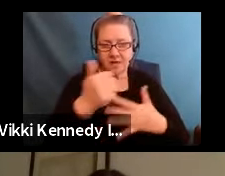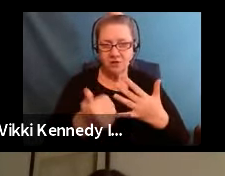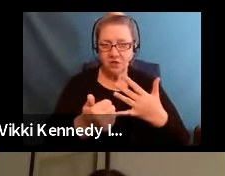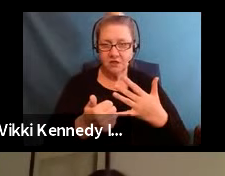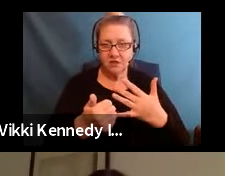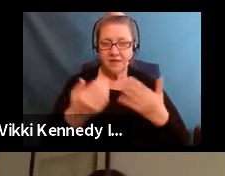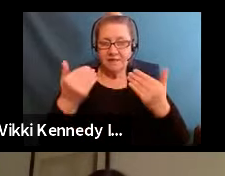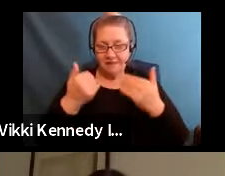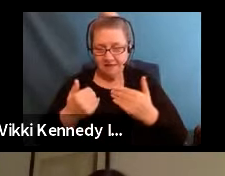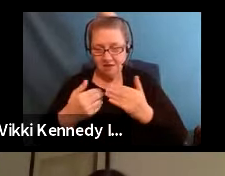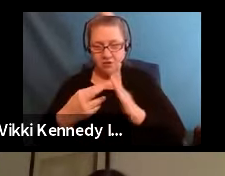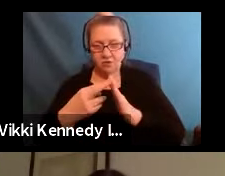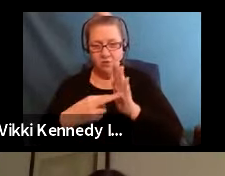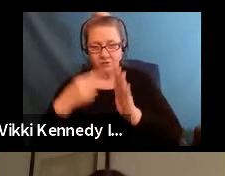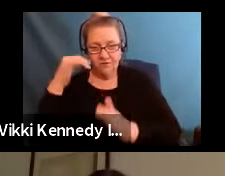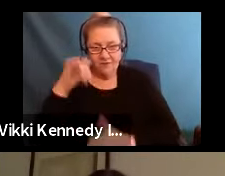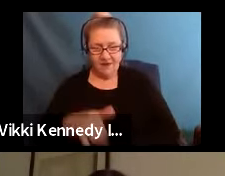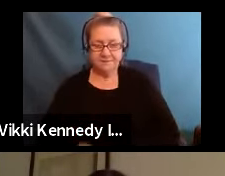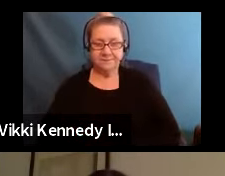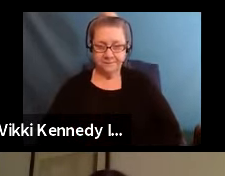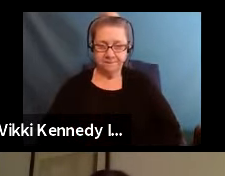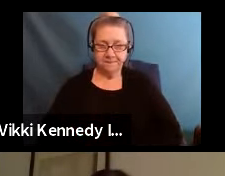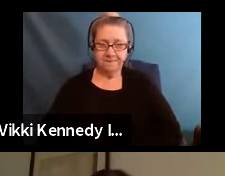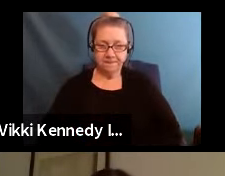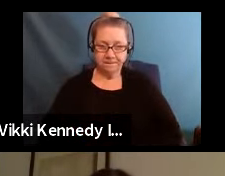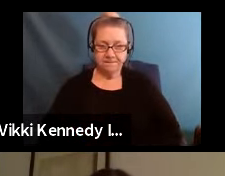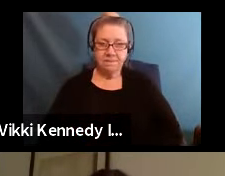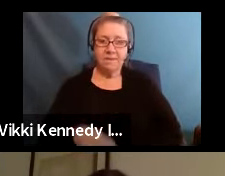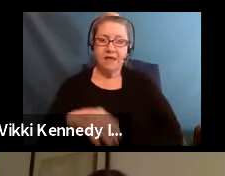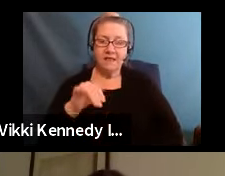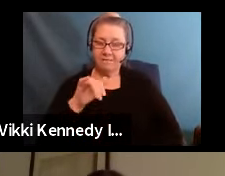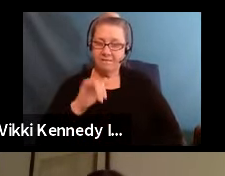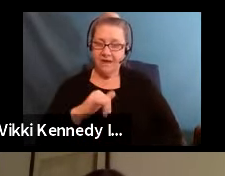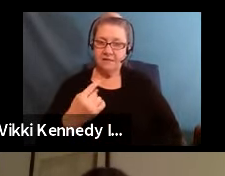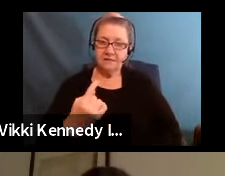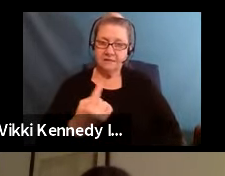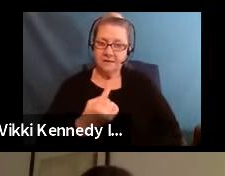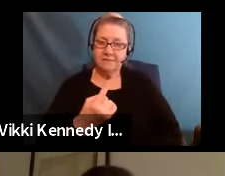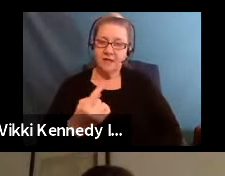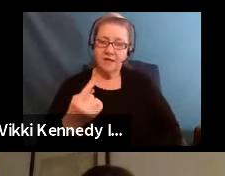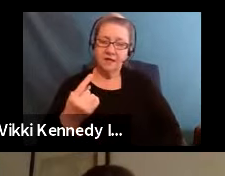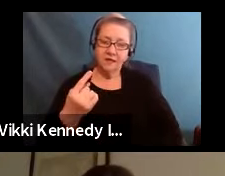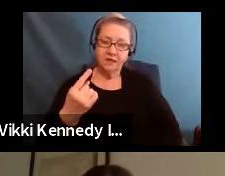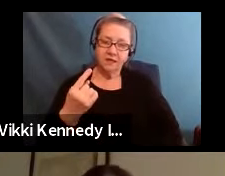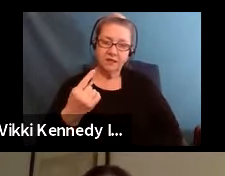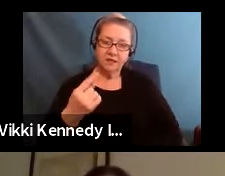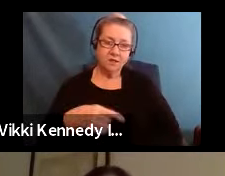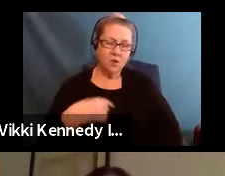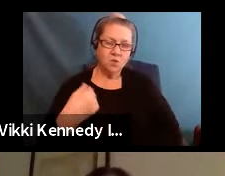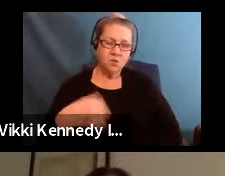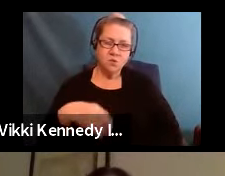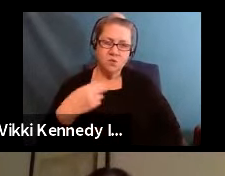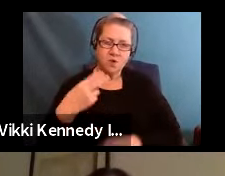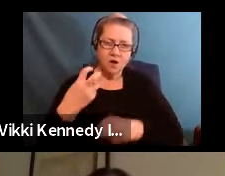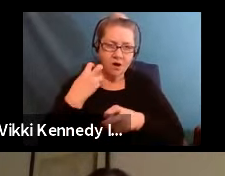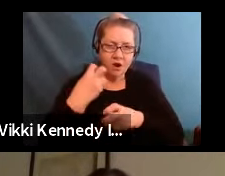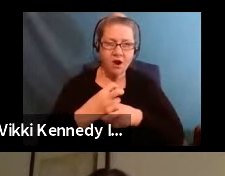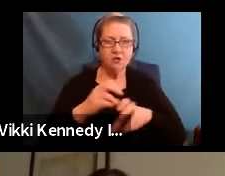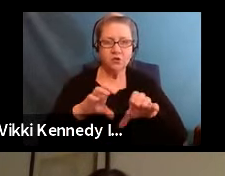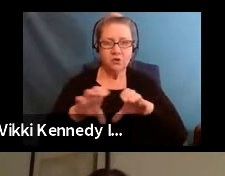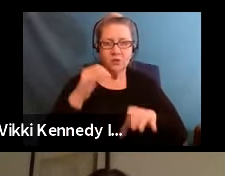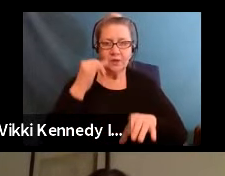are the guidelines of how to do that, right? And so that is something that's going to be very difficult to do if you are